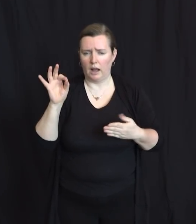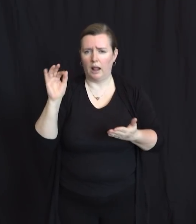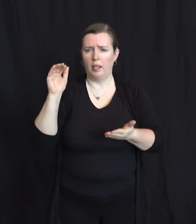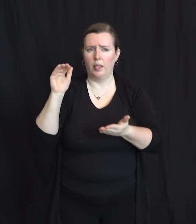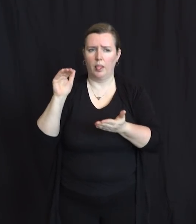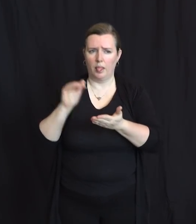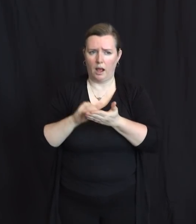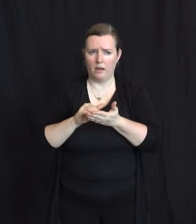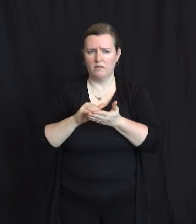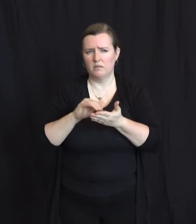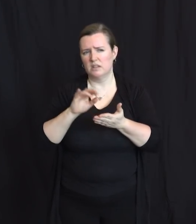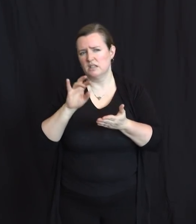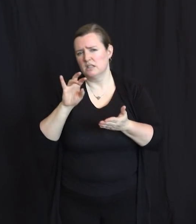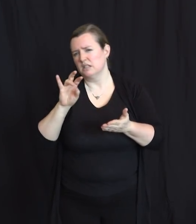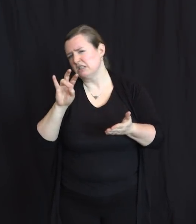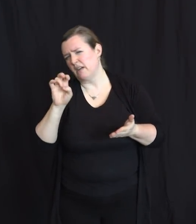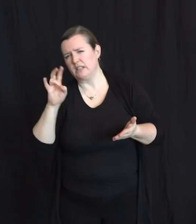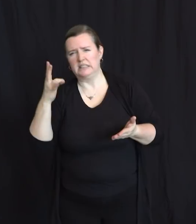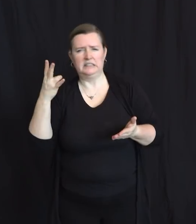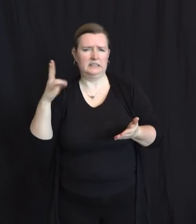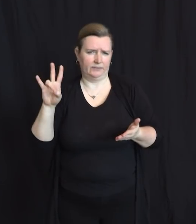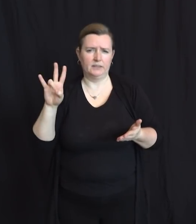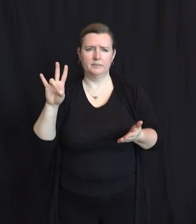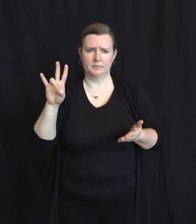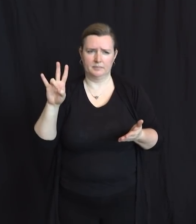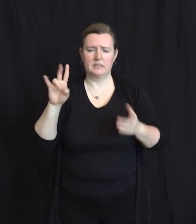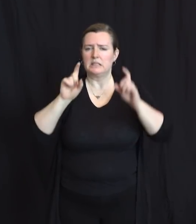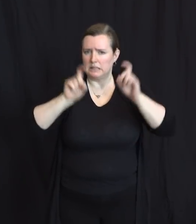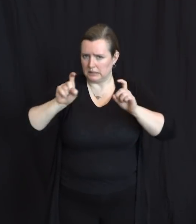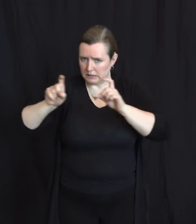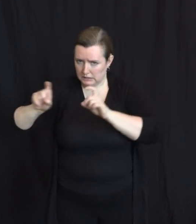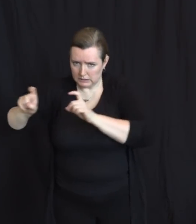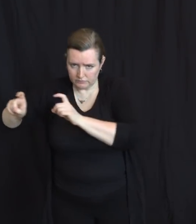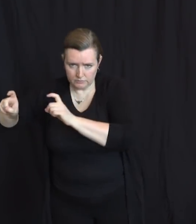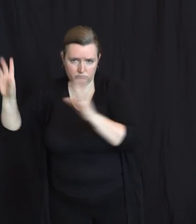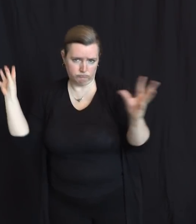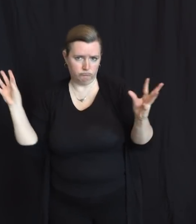179,717 individuals were tested,